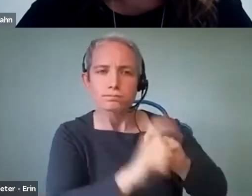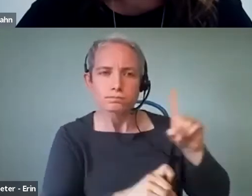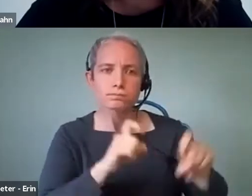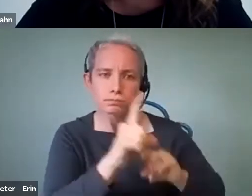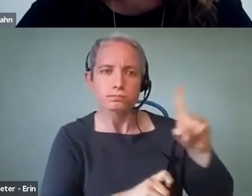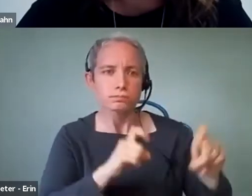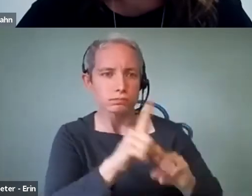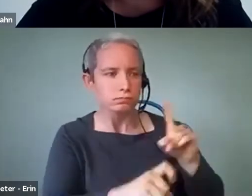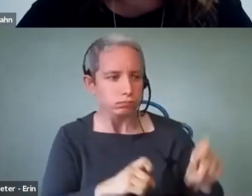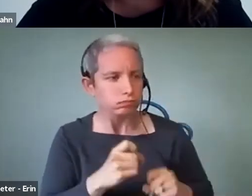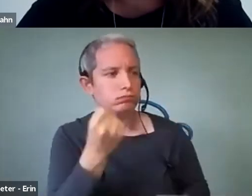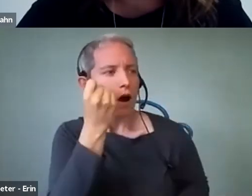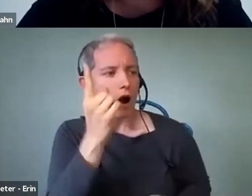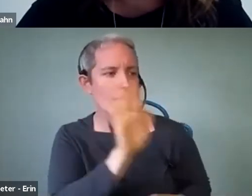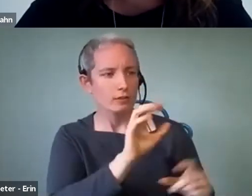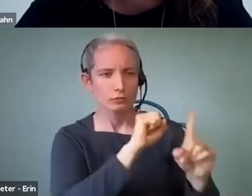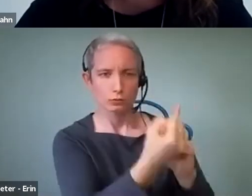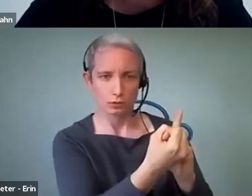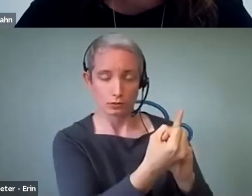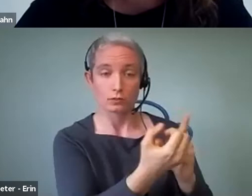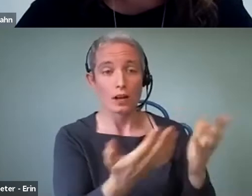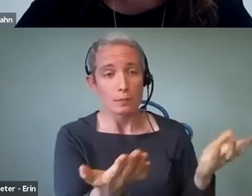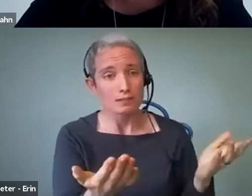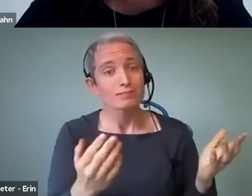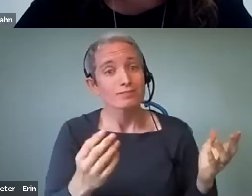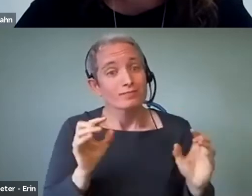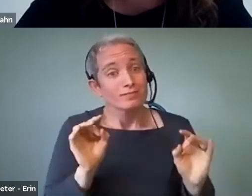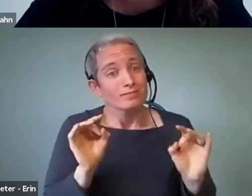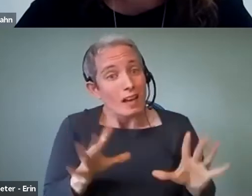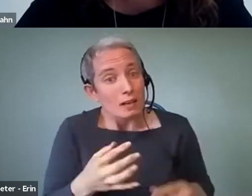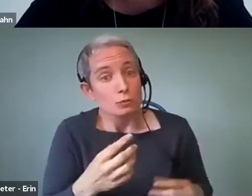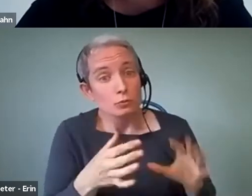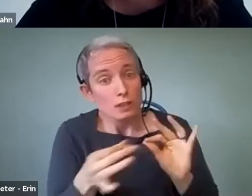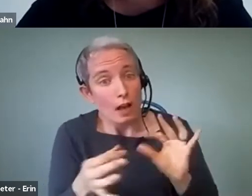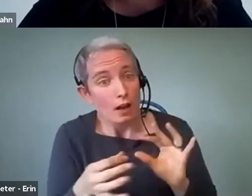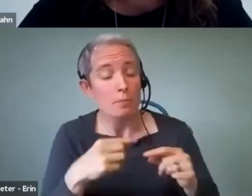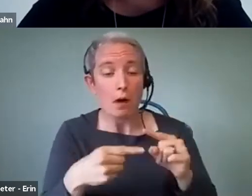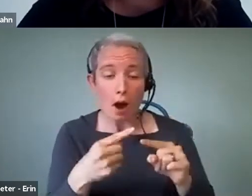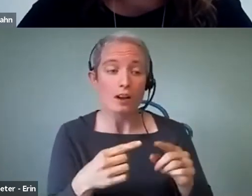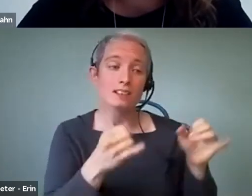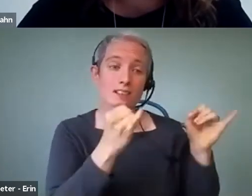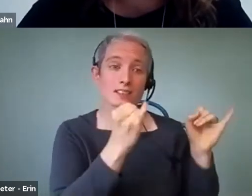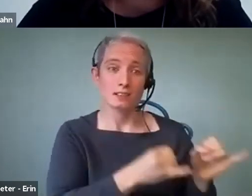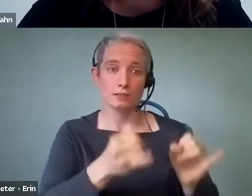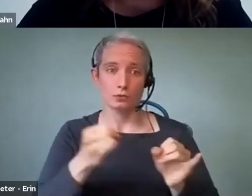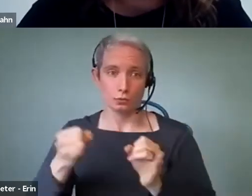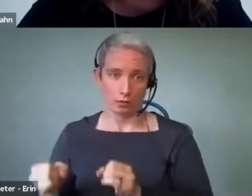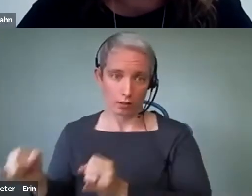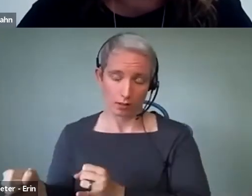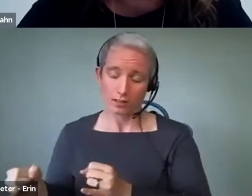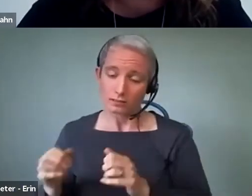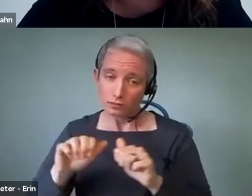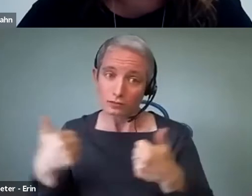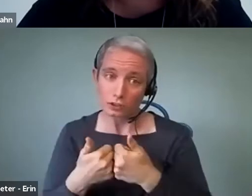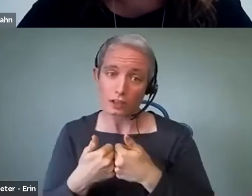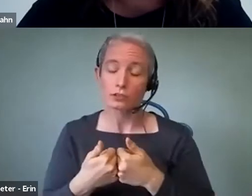and I hate to say it, almost an individual basis. And it's got to be very difficult. So I say, from a building owner